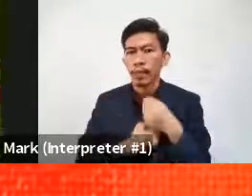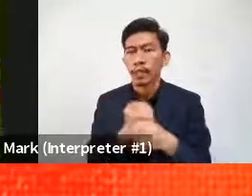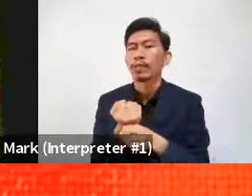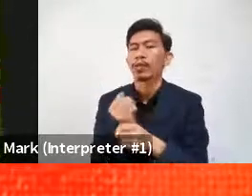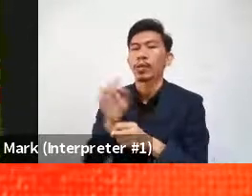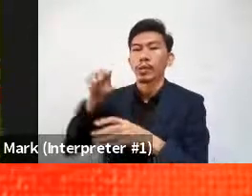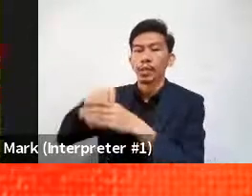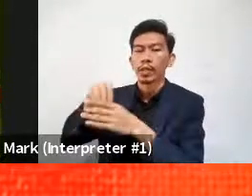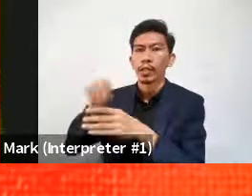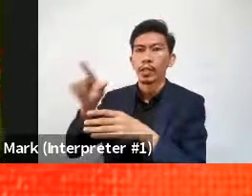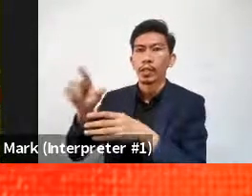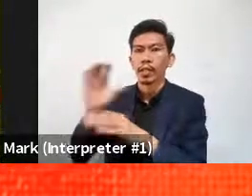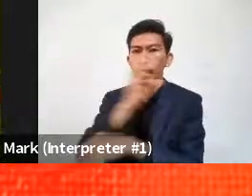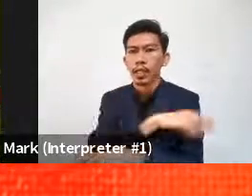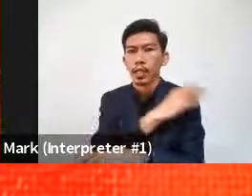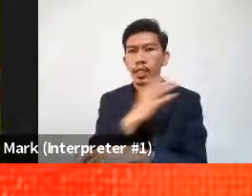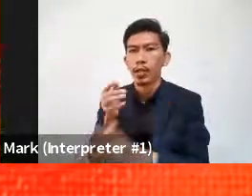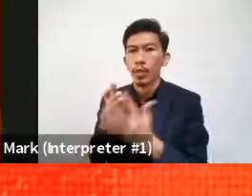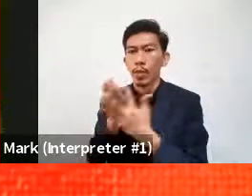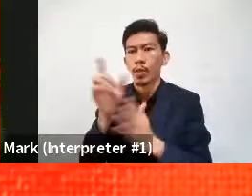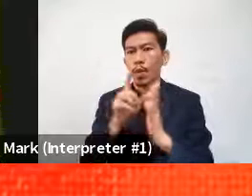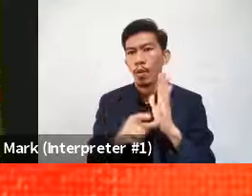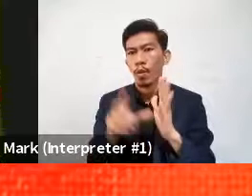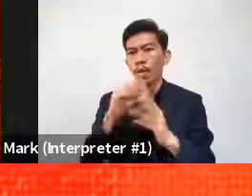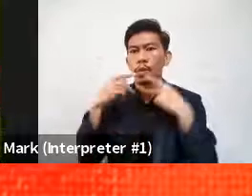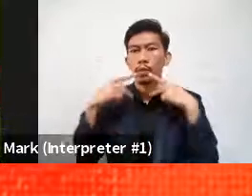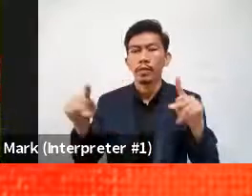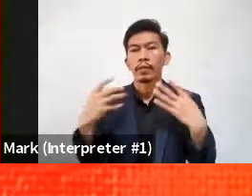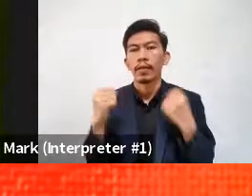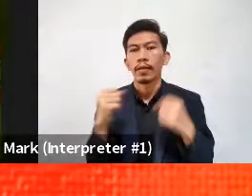the legislative and public health care policy.